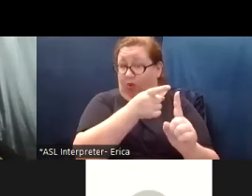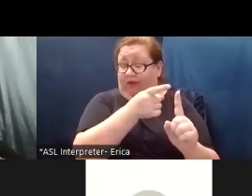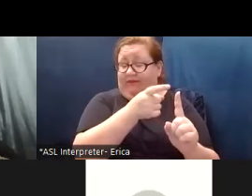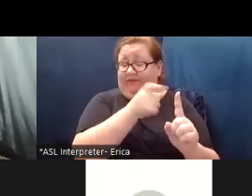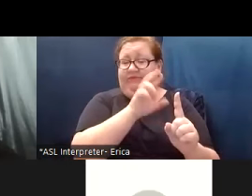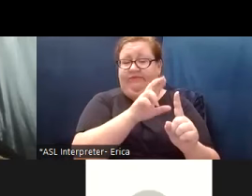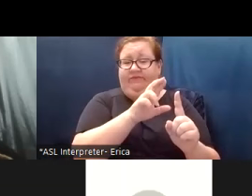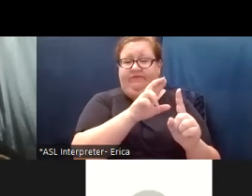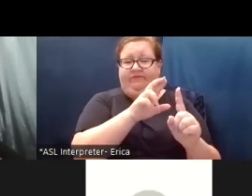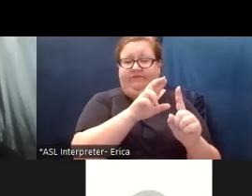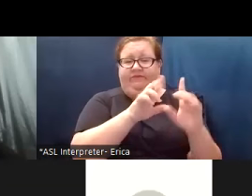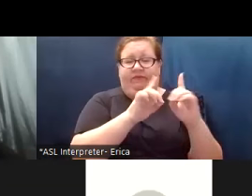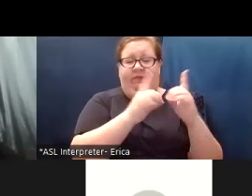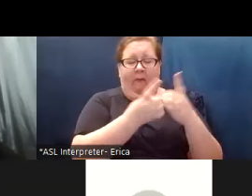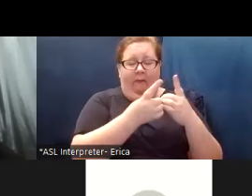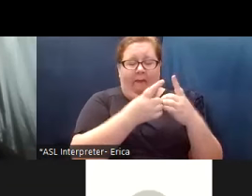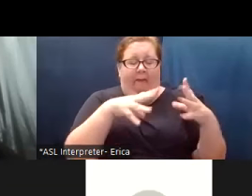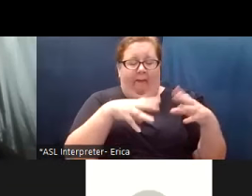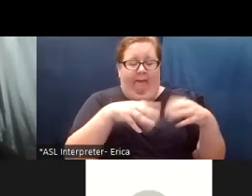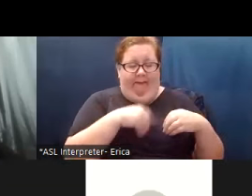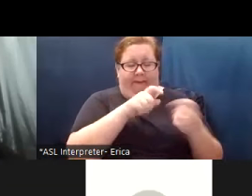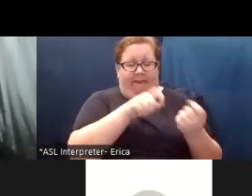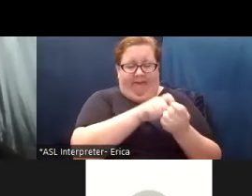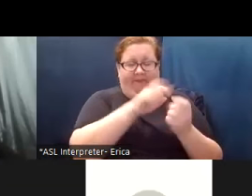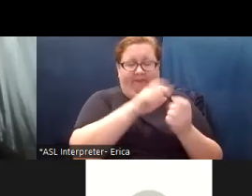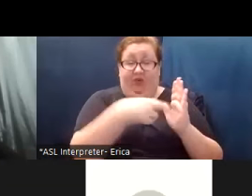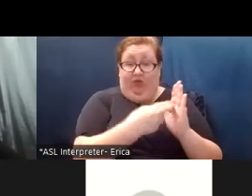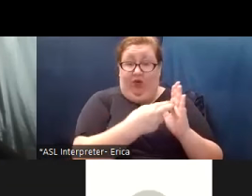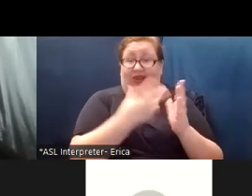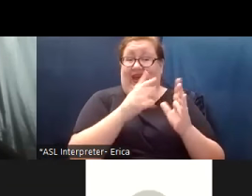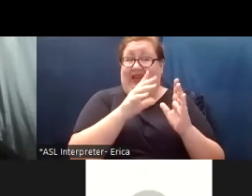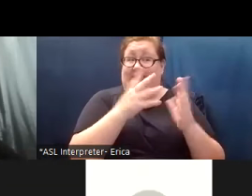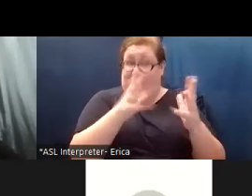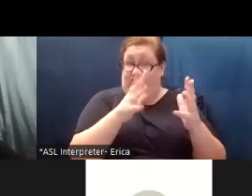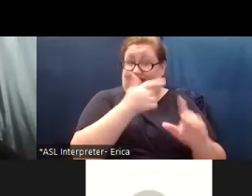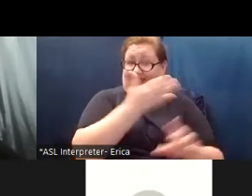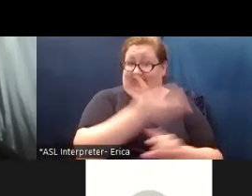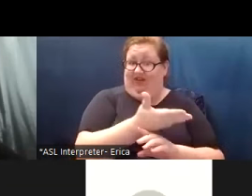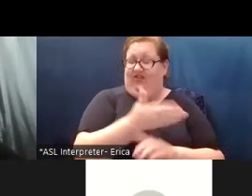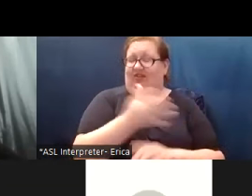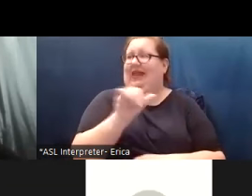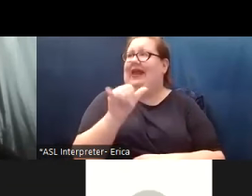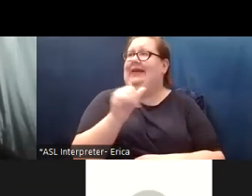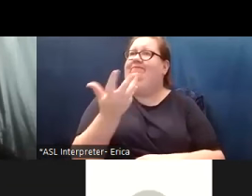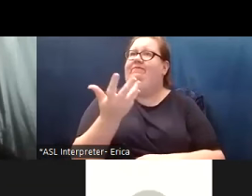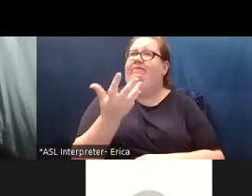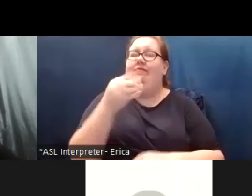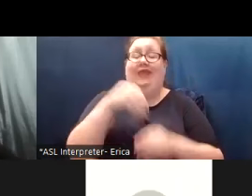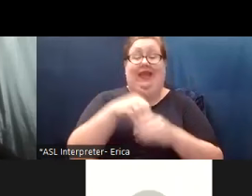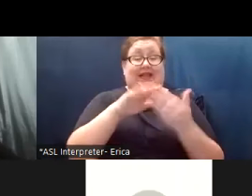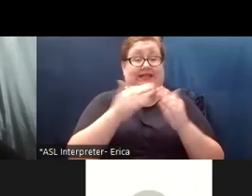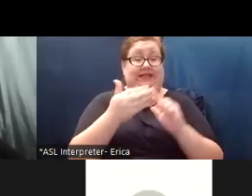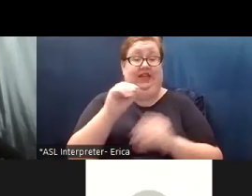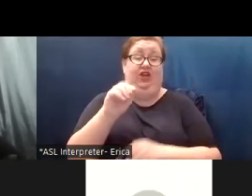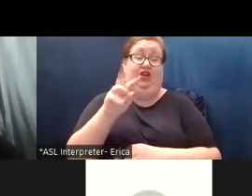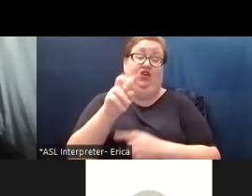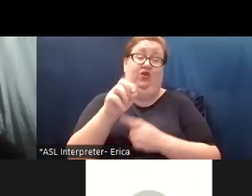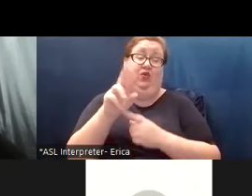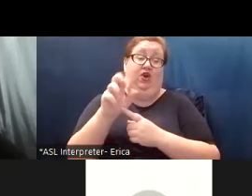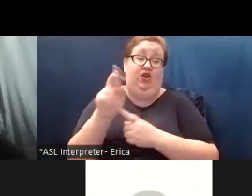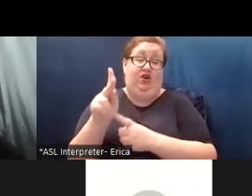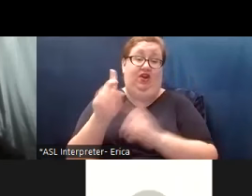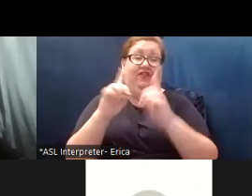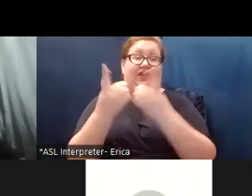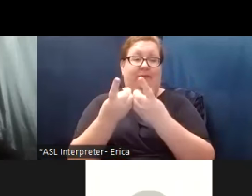a department taking on a specific role that's already existing. For example, in the city of Newark, the Department of